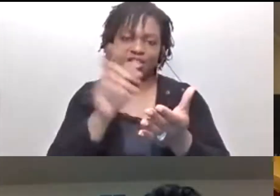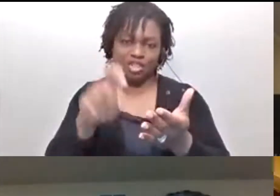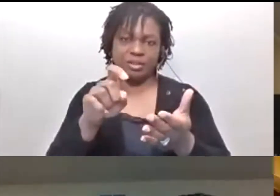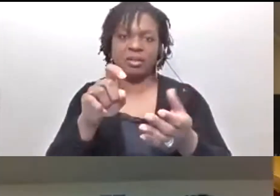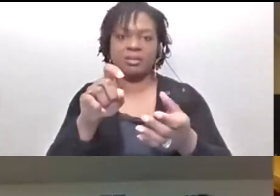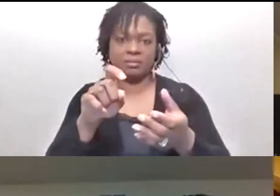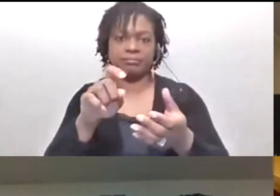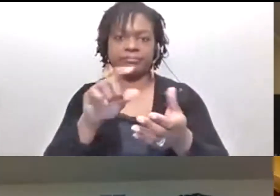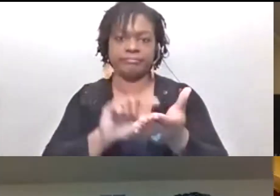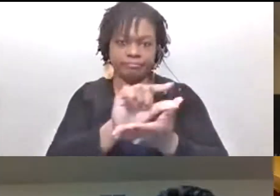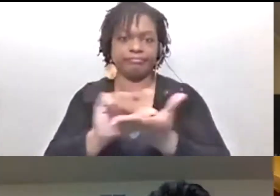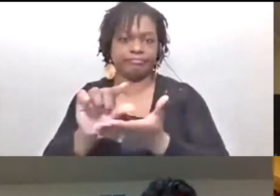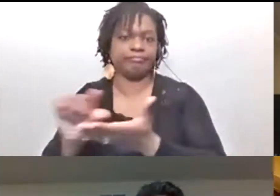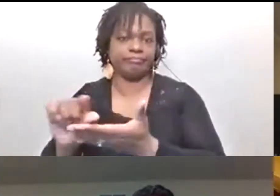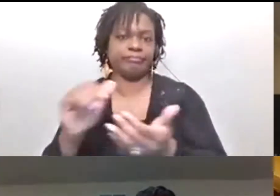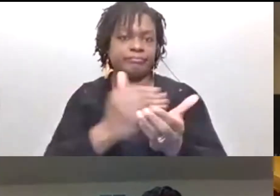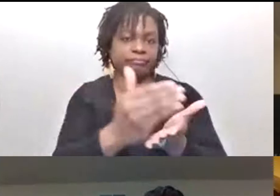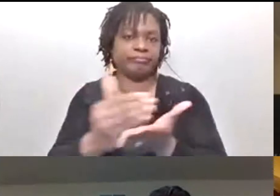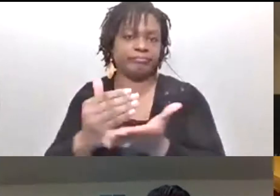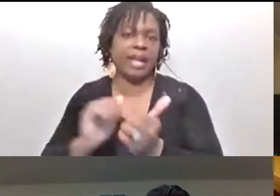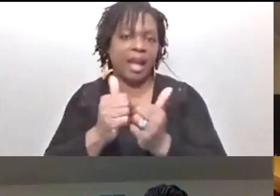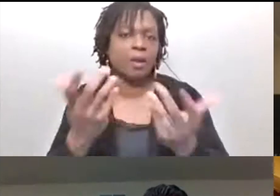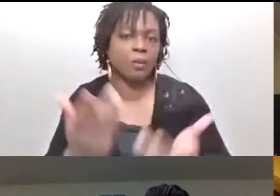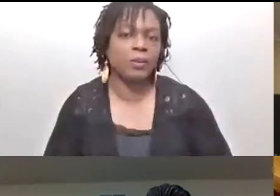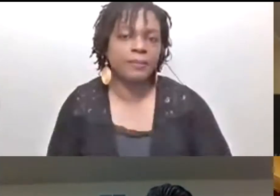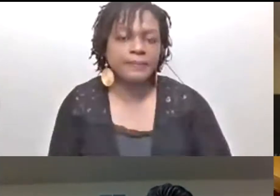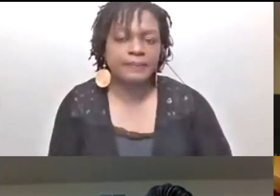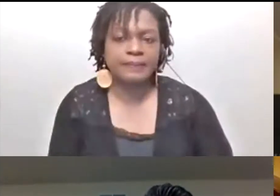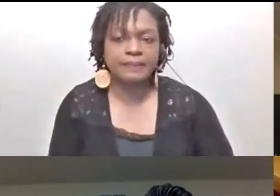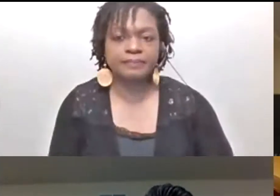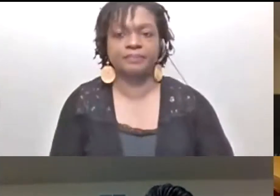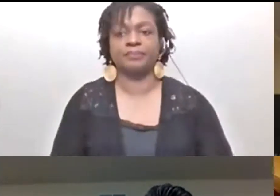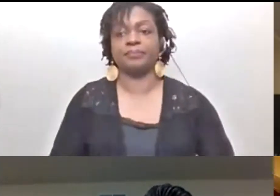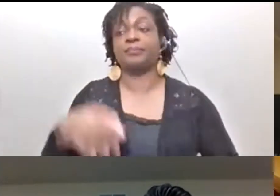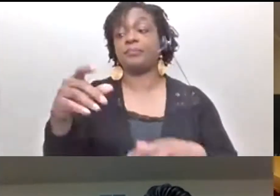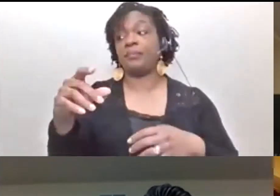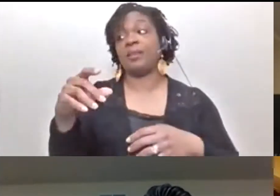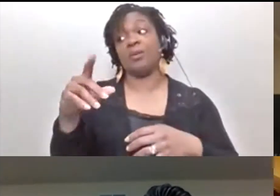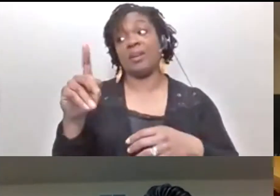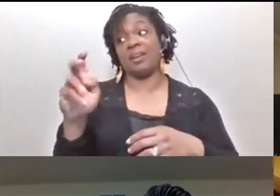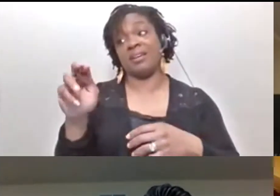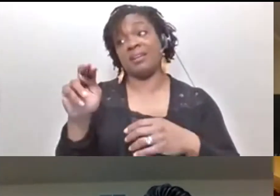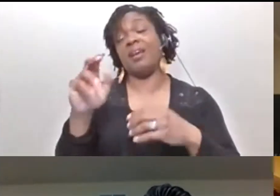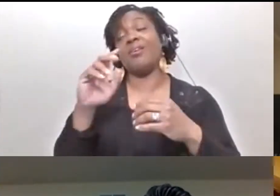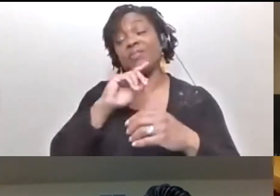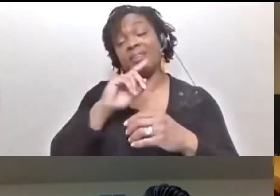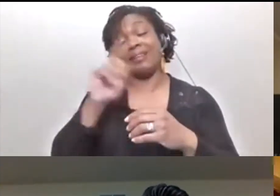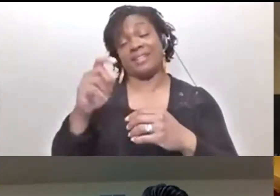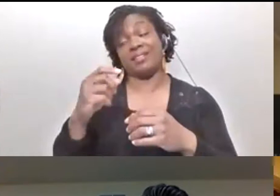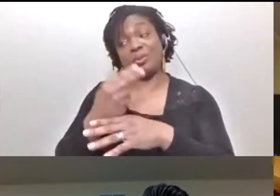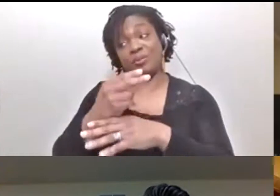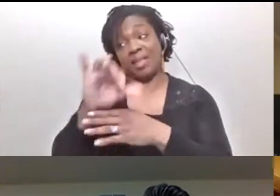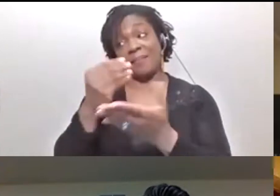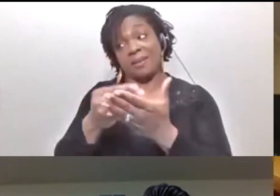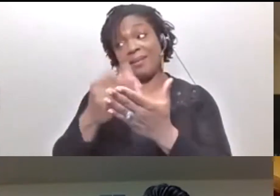go. Okay. Mhm. Well, we definitely need to use it toward the pay increases, because